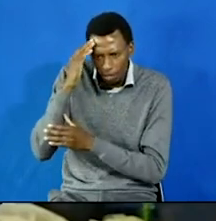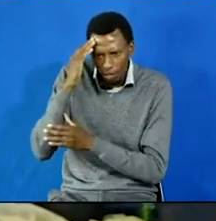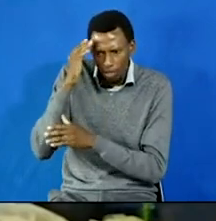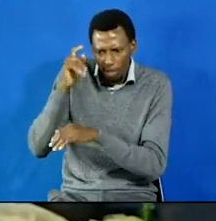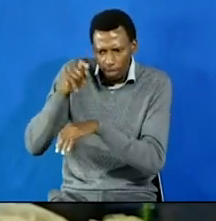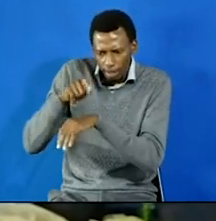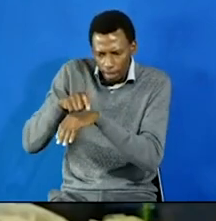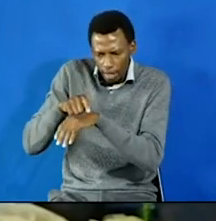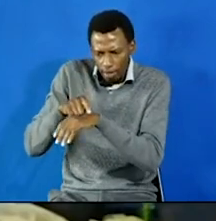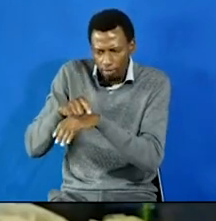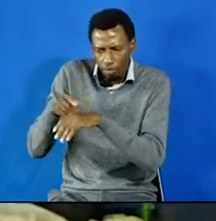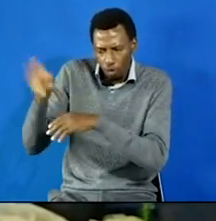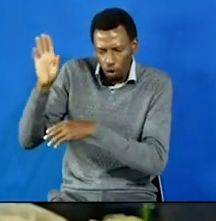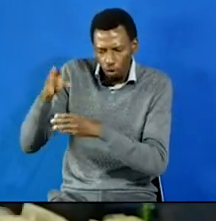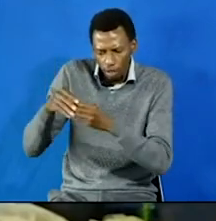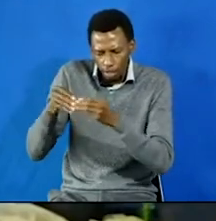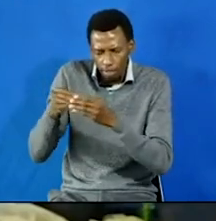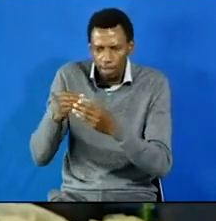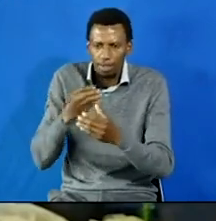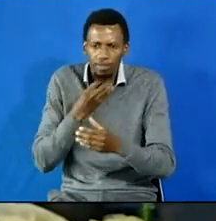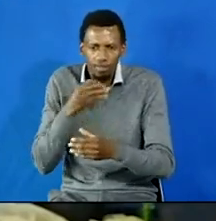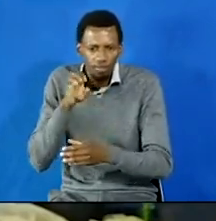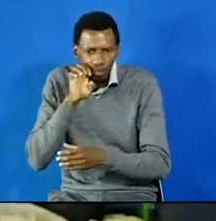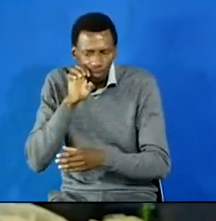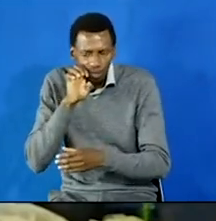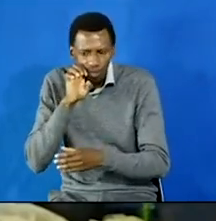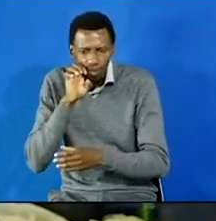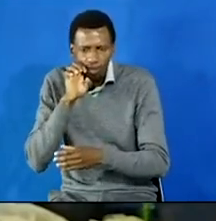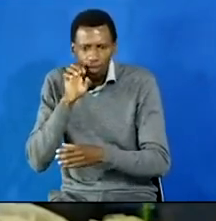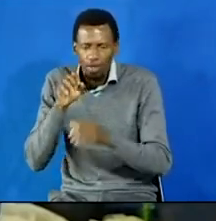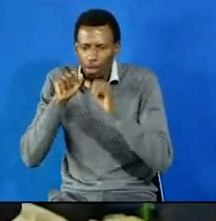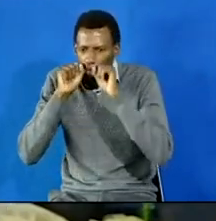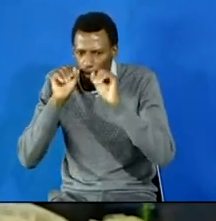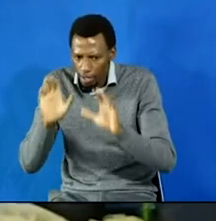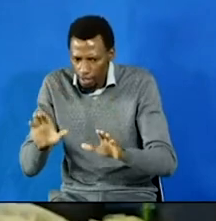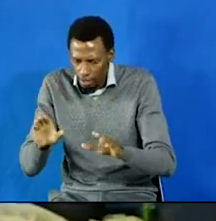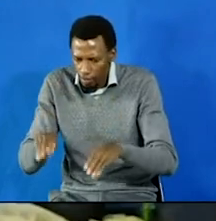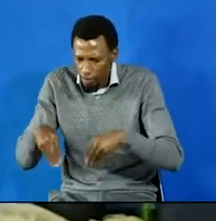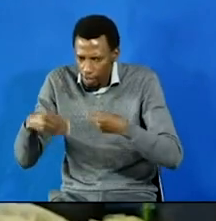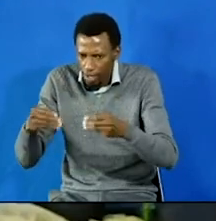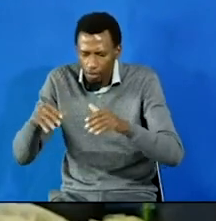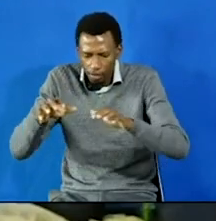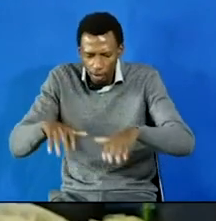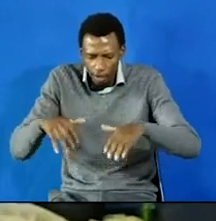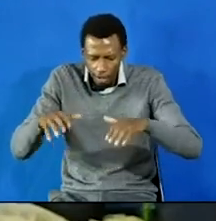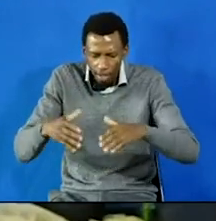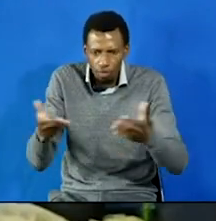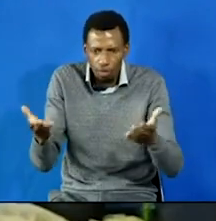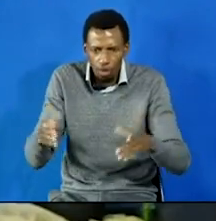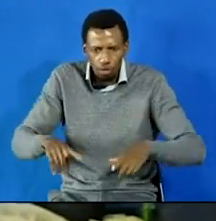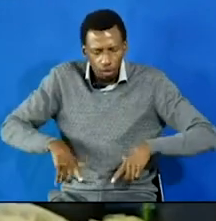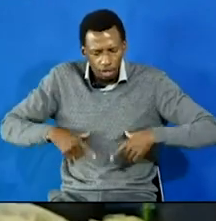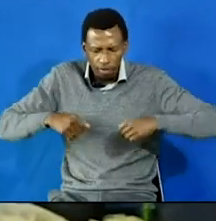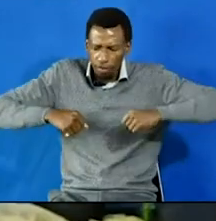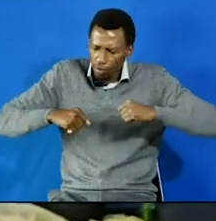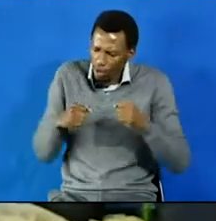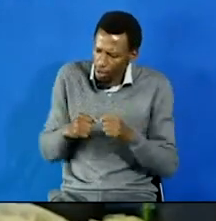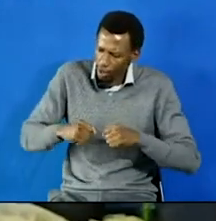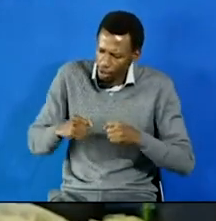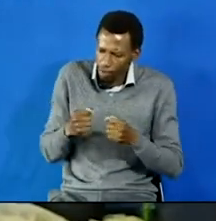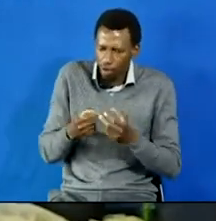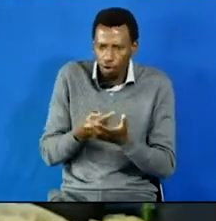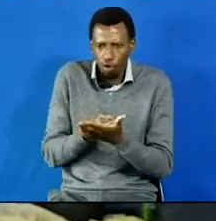created Adam and Eve and blessed them and gave them a garden where they were to live happily, holy